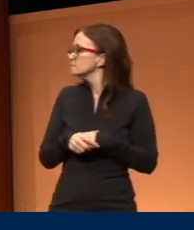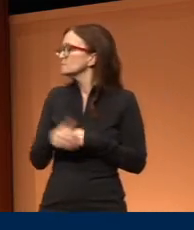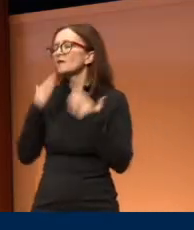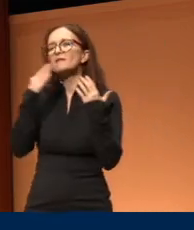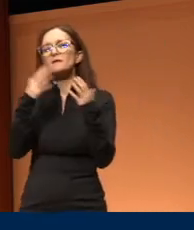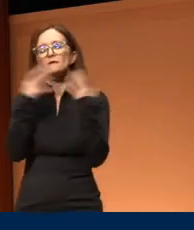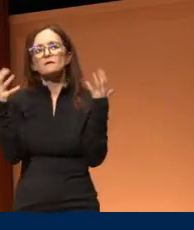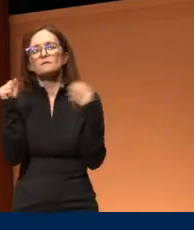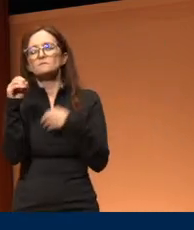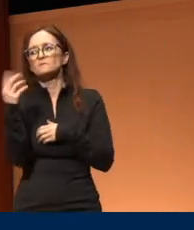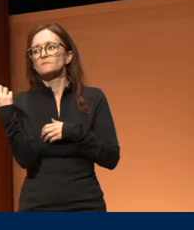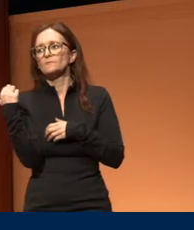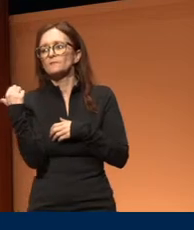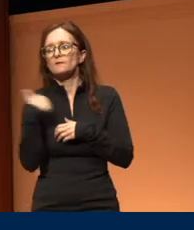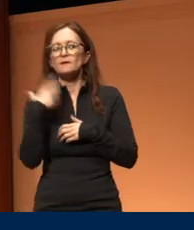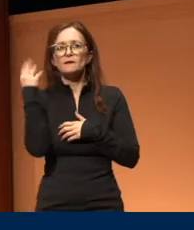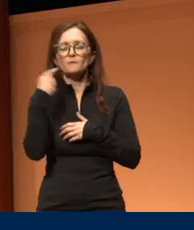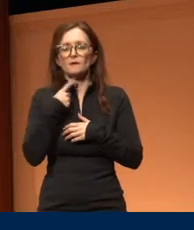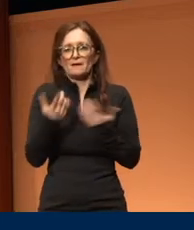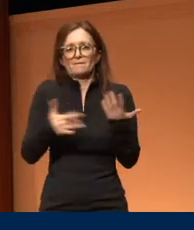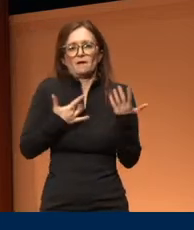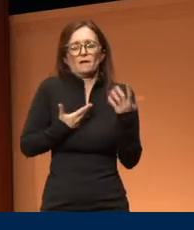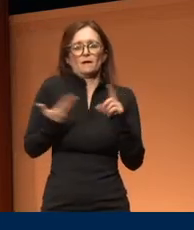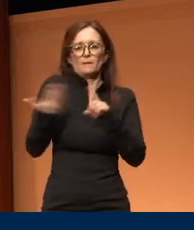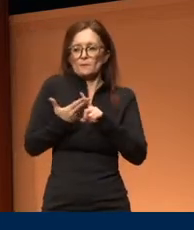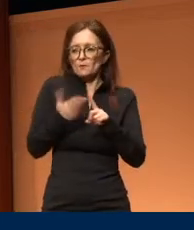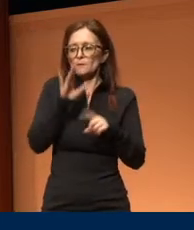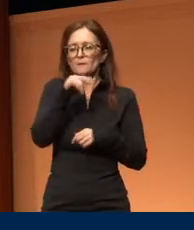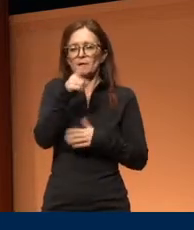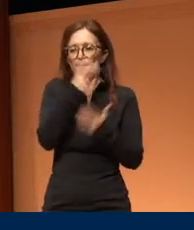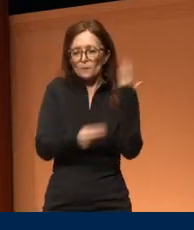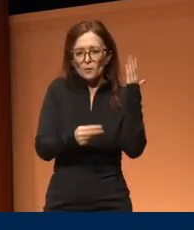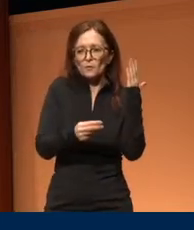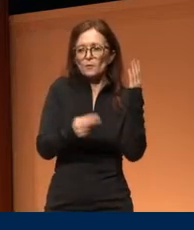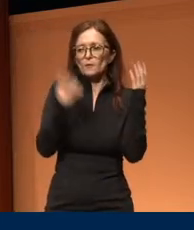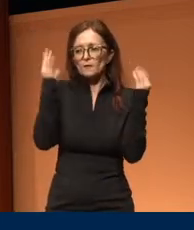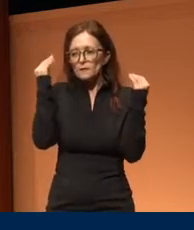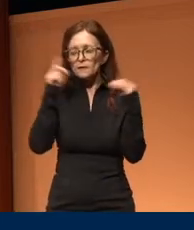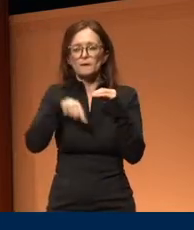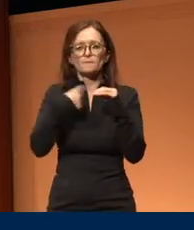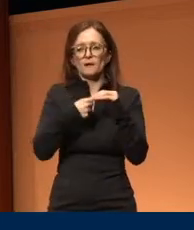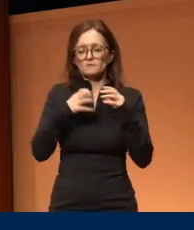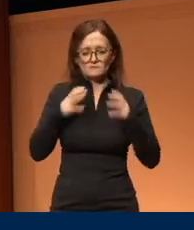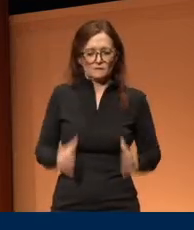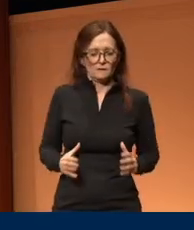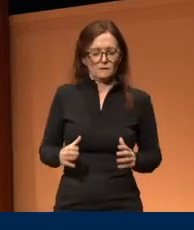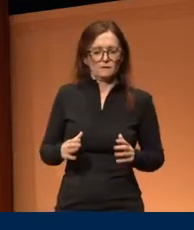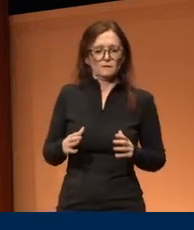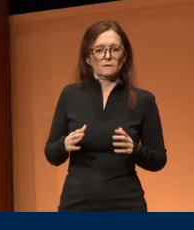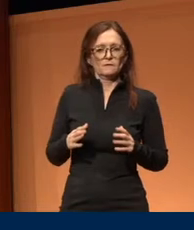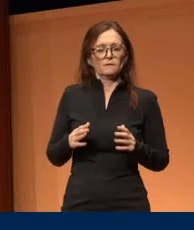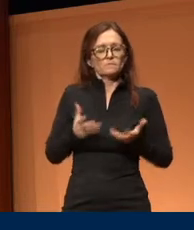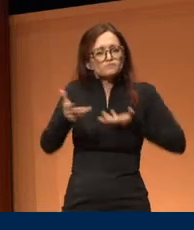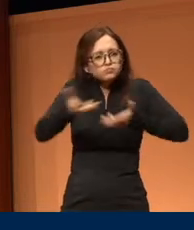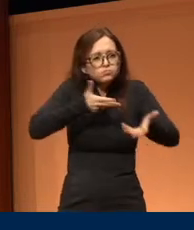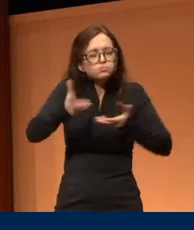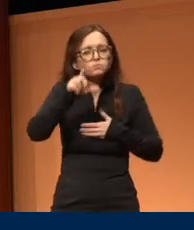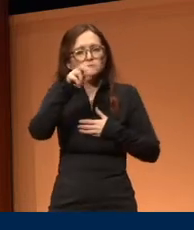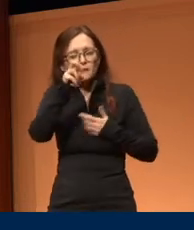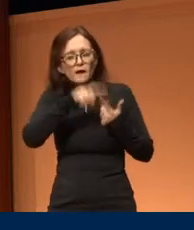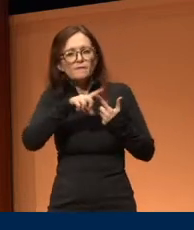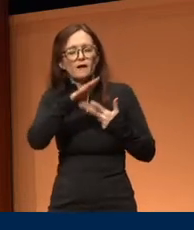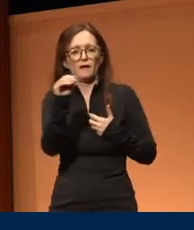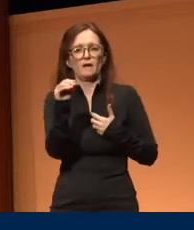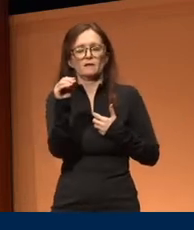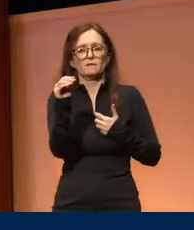Thank you. So I'm pretty persuaded both by the thought that the citizen assemblies facilitate love and that this